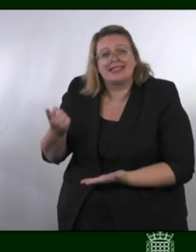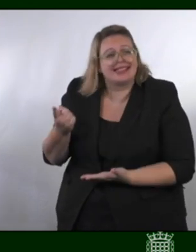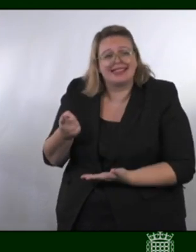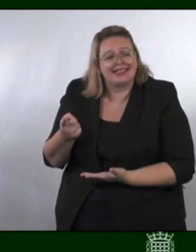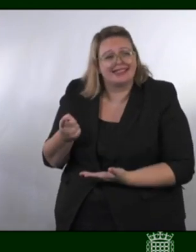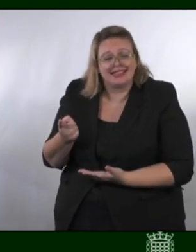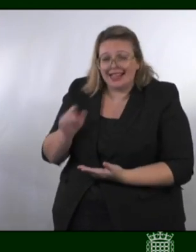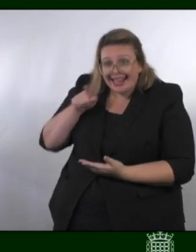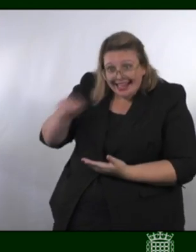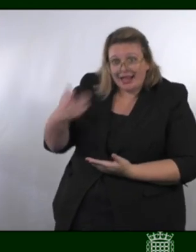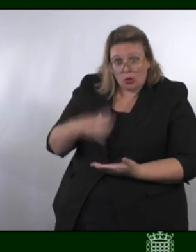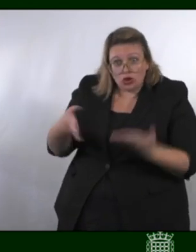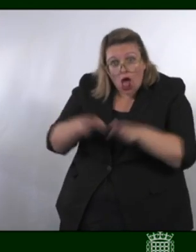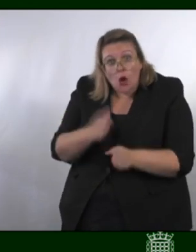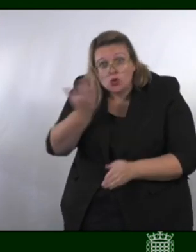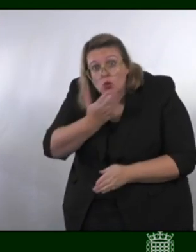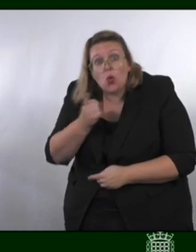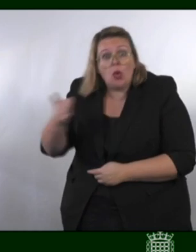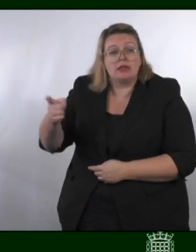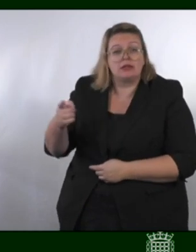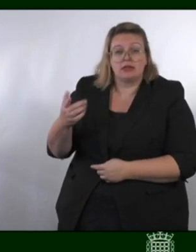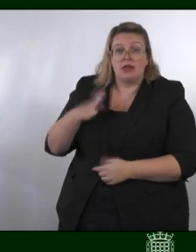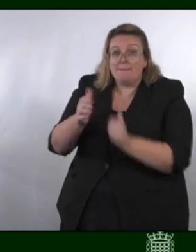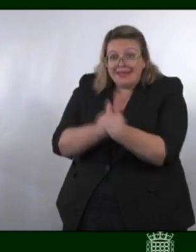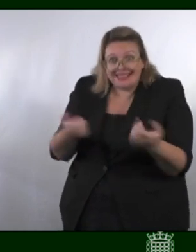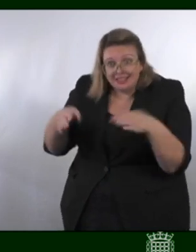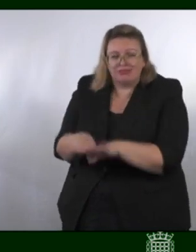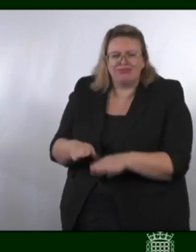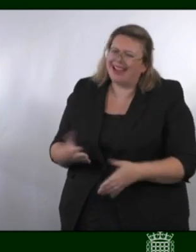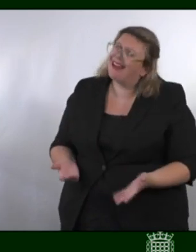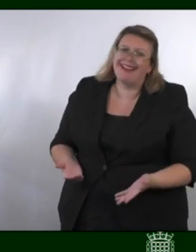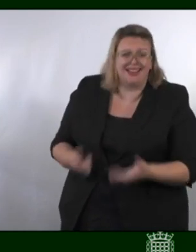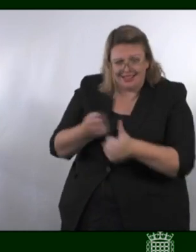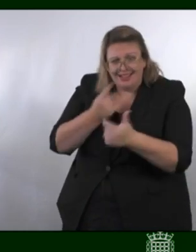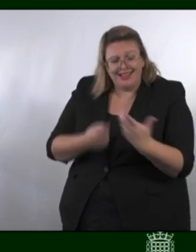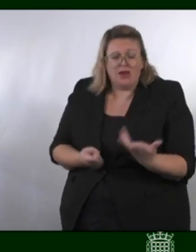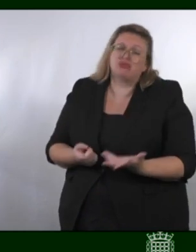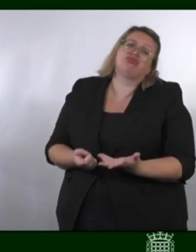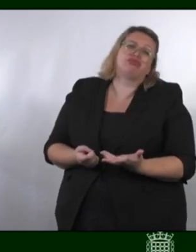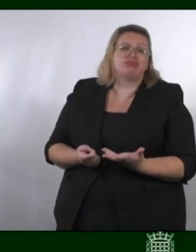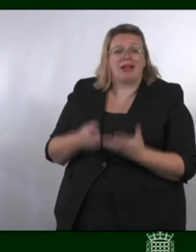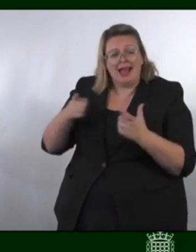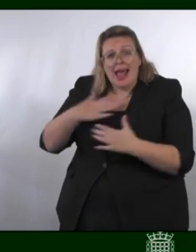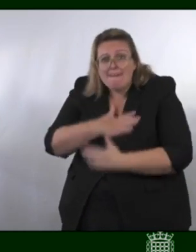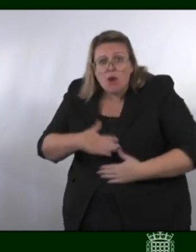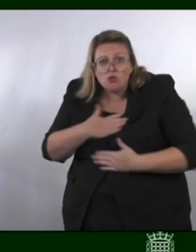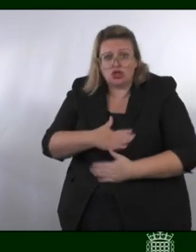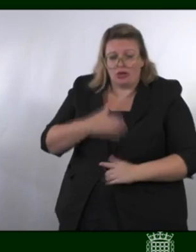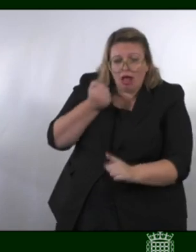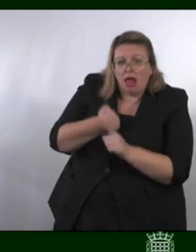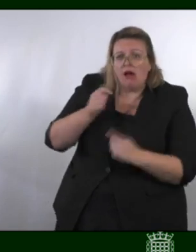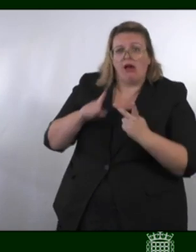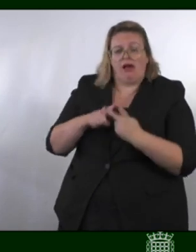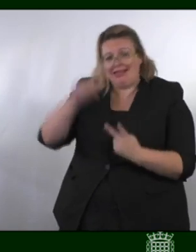involve closing schools, it would involve shuttering businesses, with all the psychological, the emotional damage